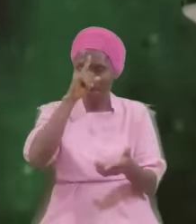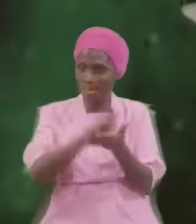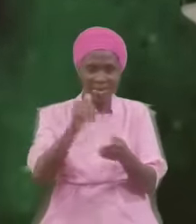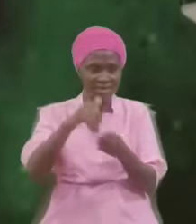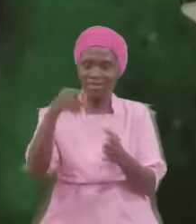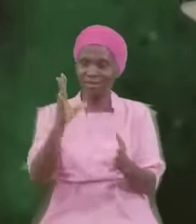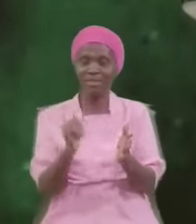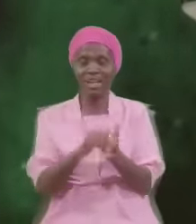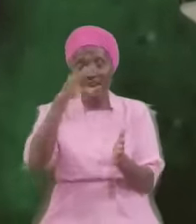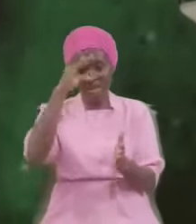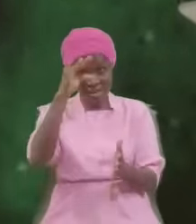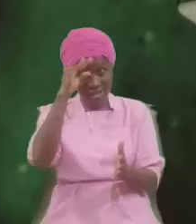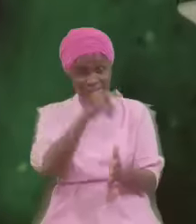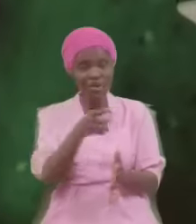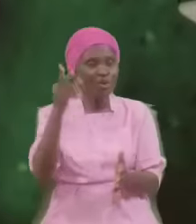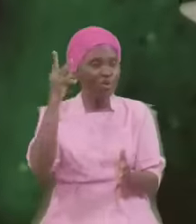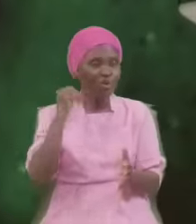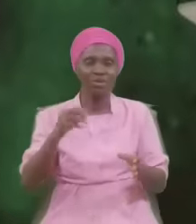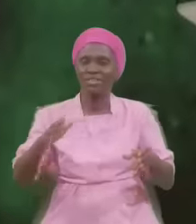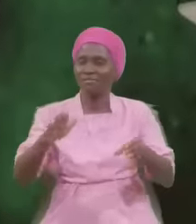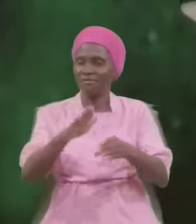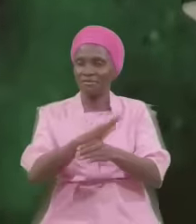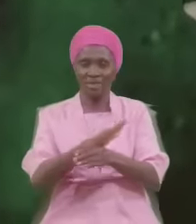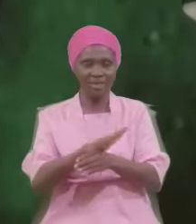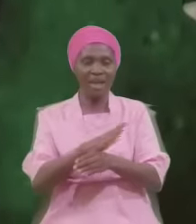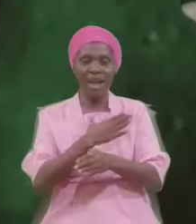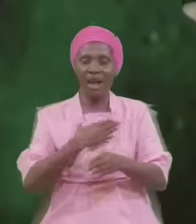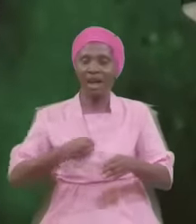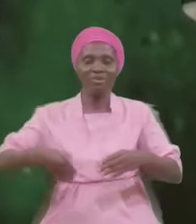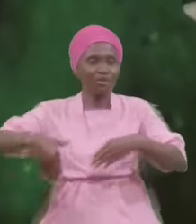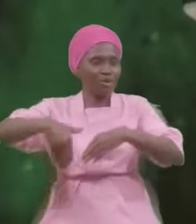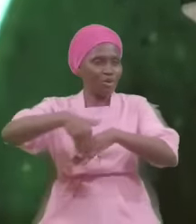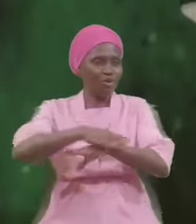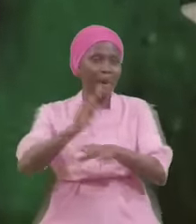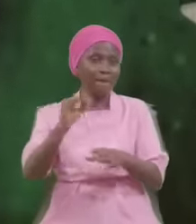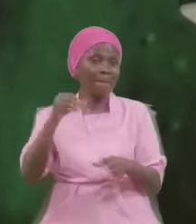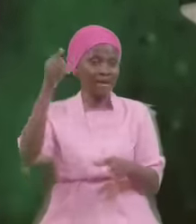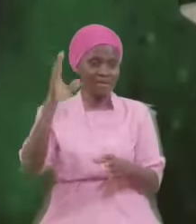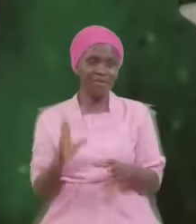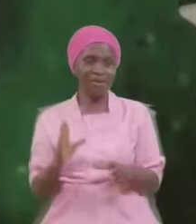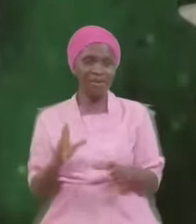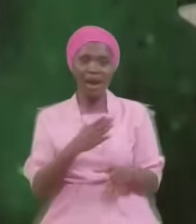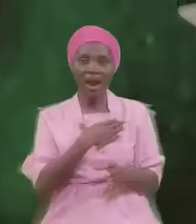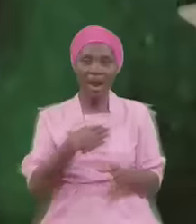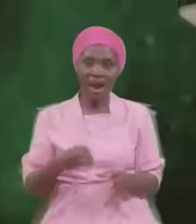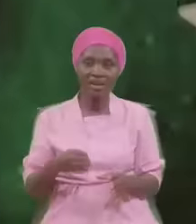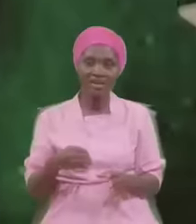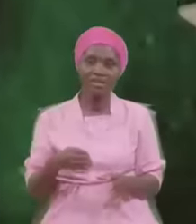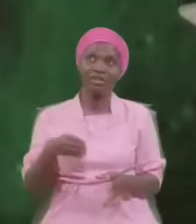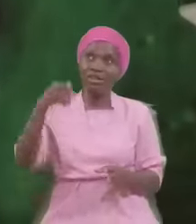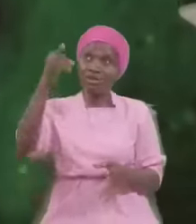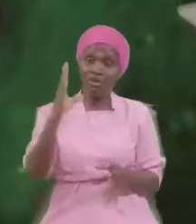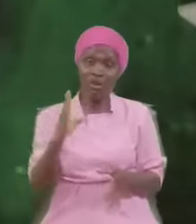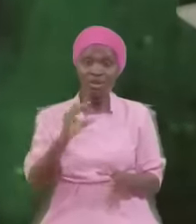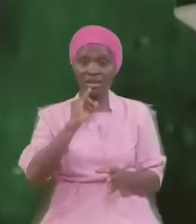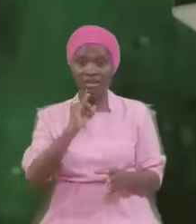overwhelmed, covered, enveloped by God, and God became a city of refuge that